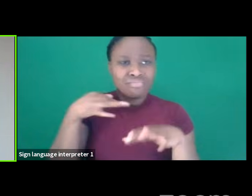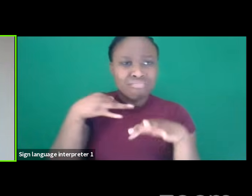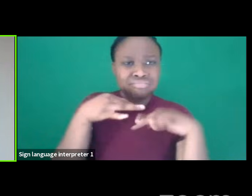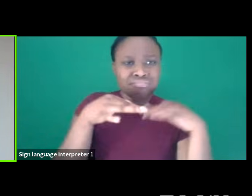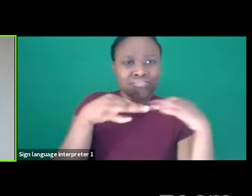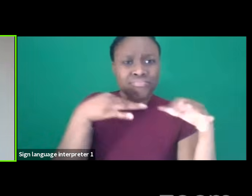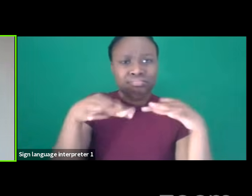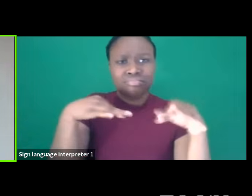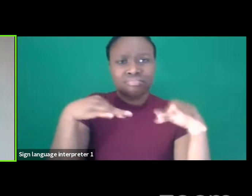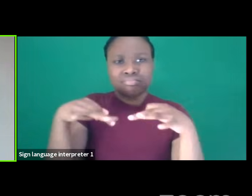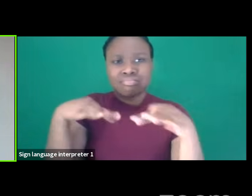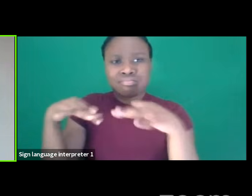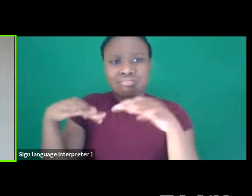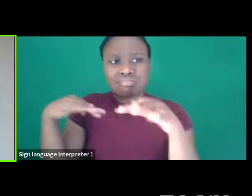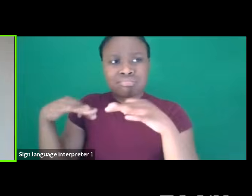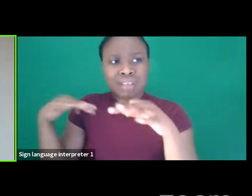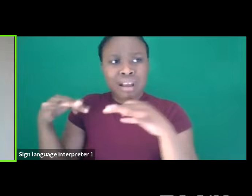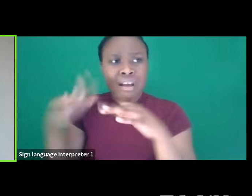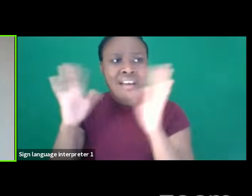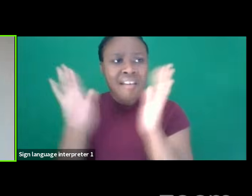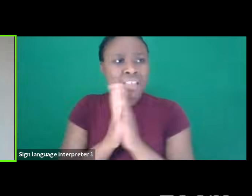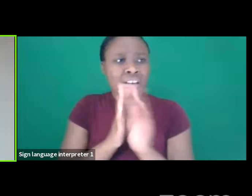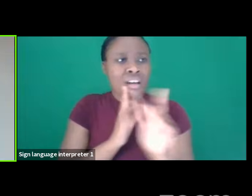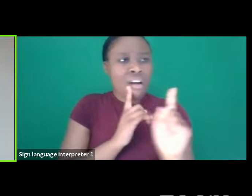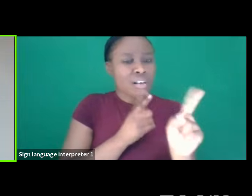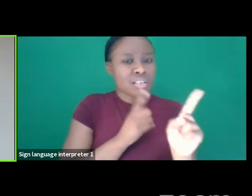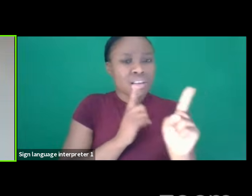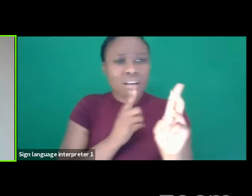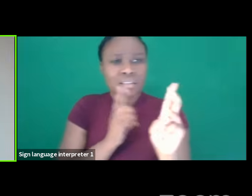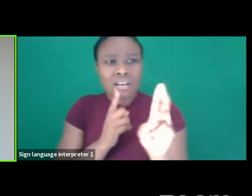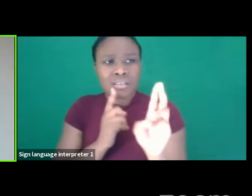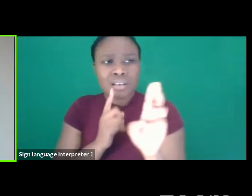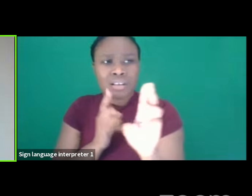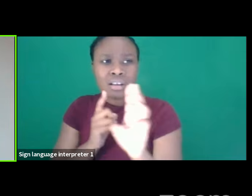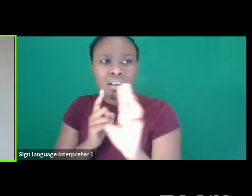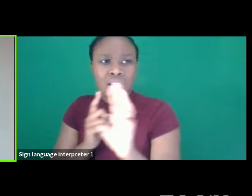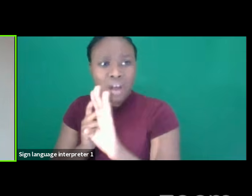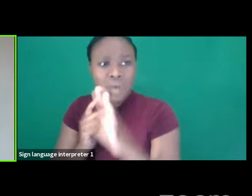provide answers to our taxpayers. And thank you.